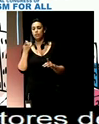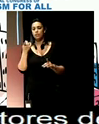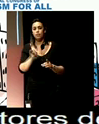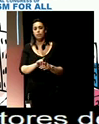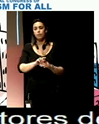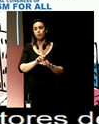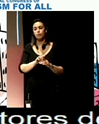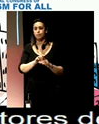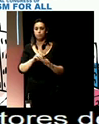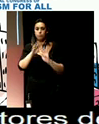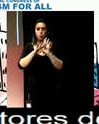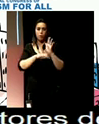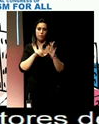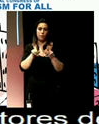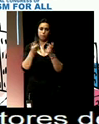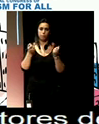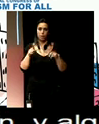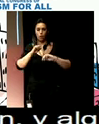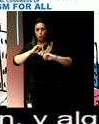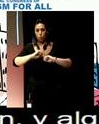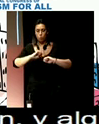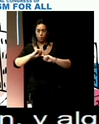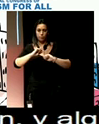software, and we have installed some programs.